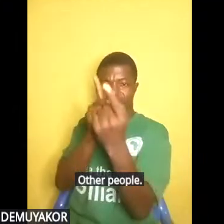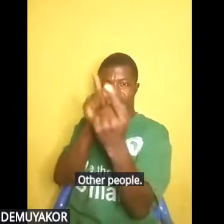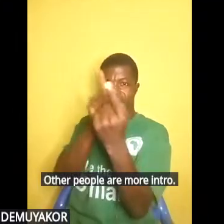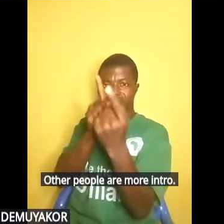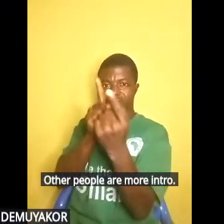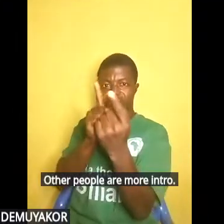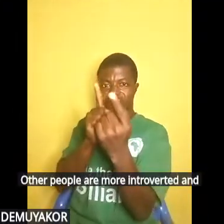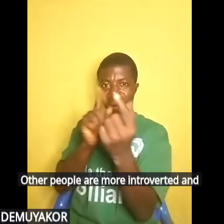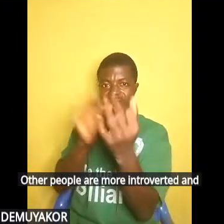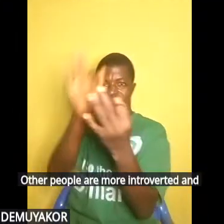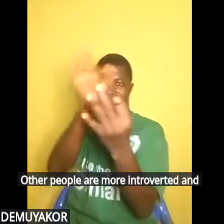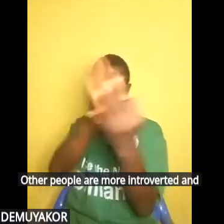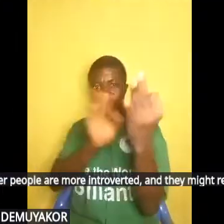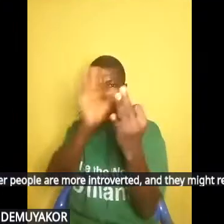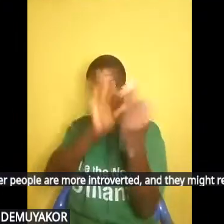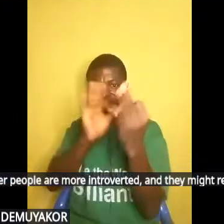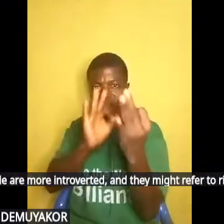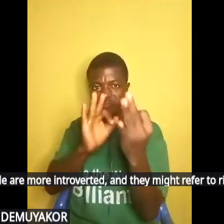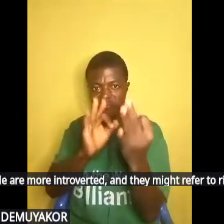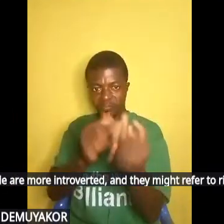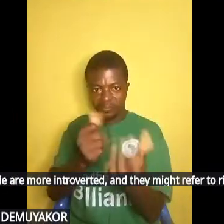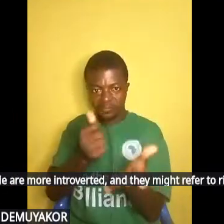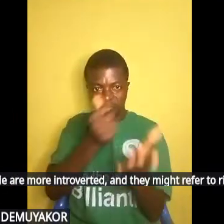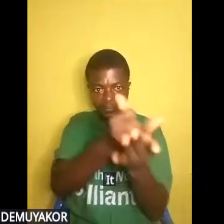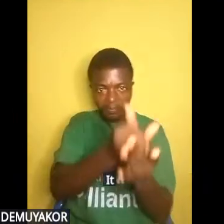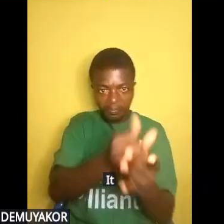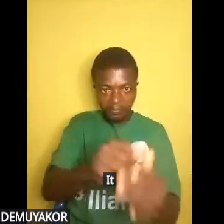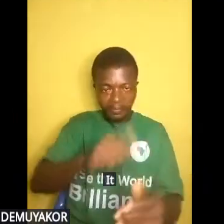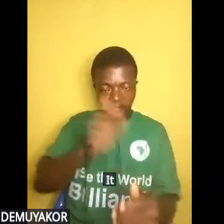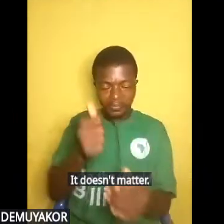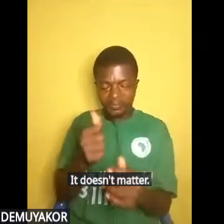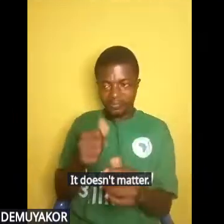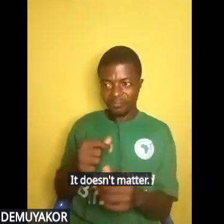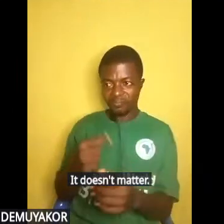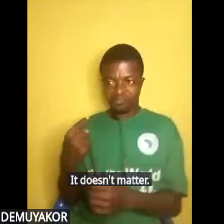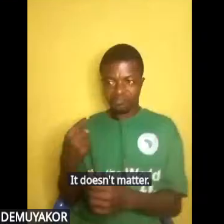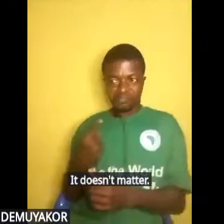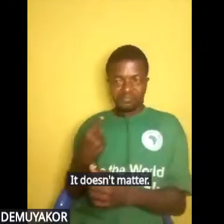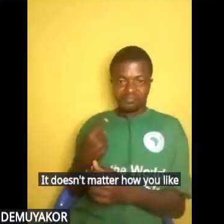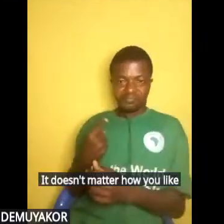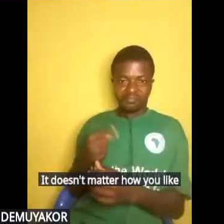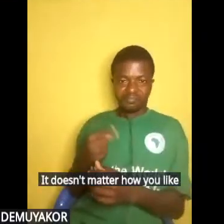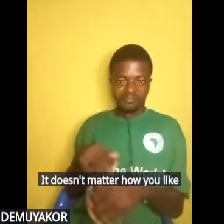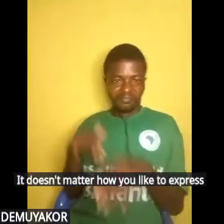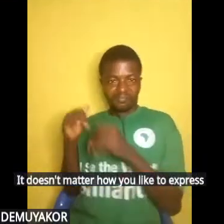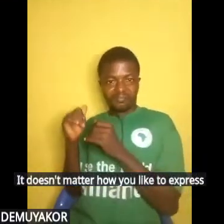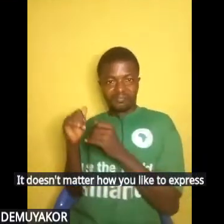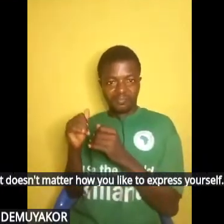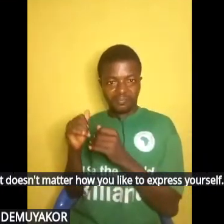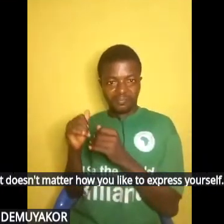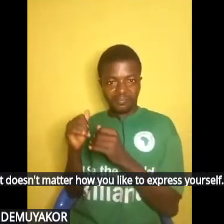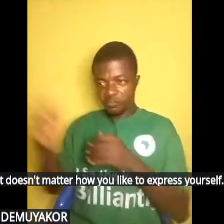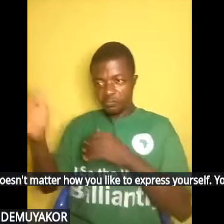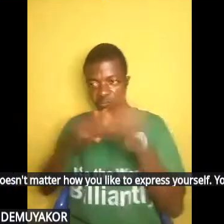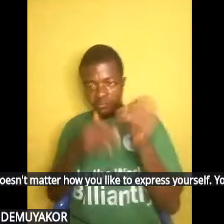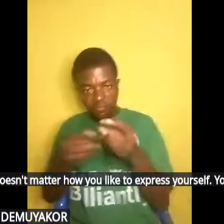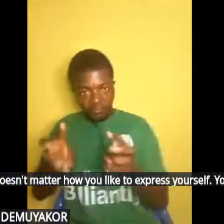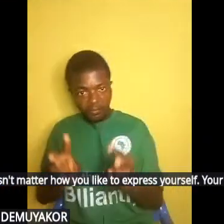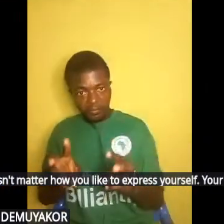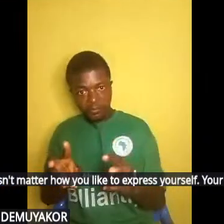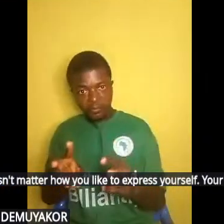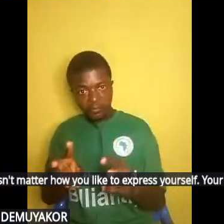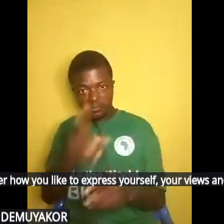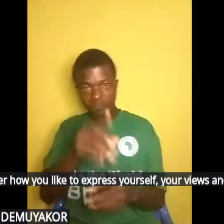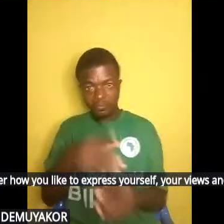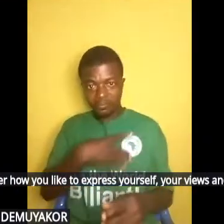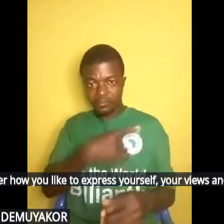and they might prefer to write things. It doesn't matter how you like to express yourself. Your views and your opinions